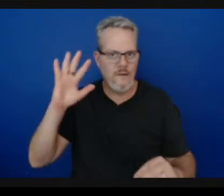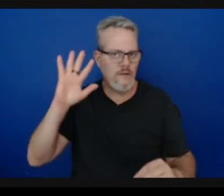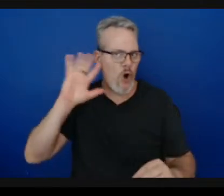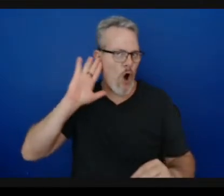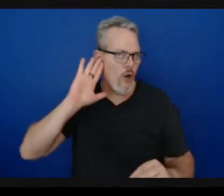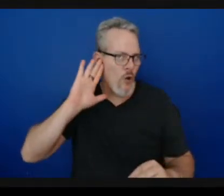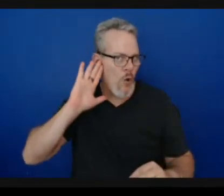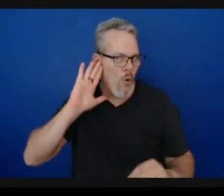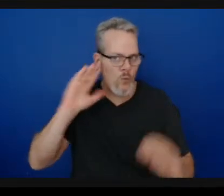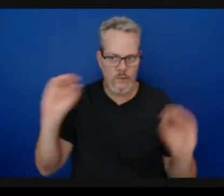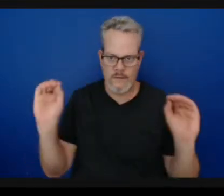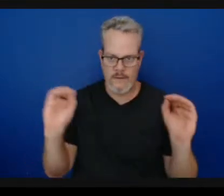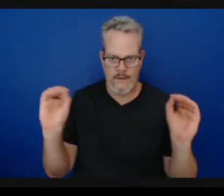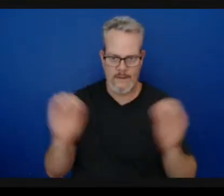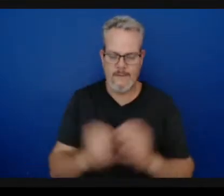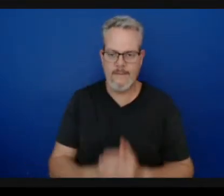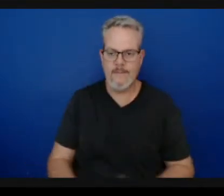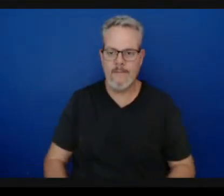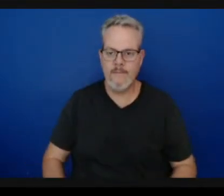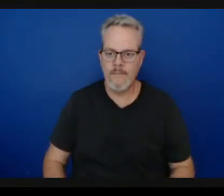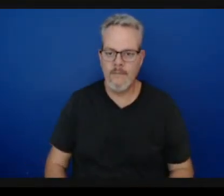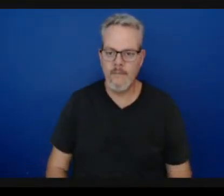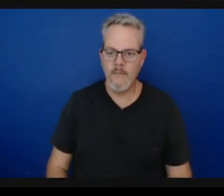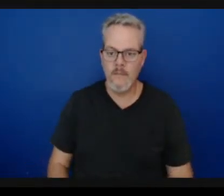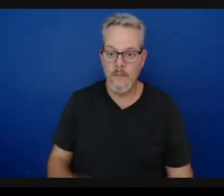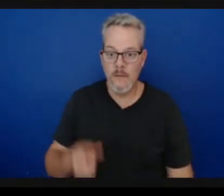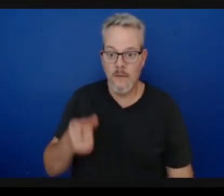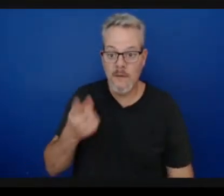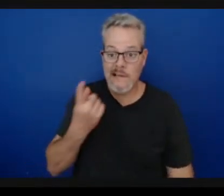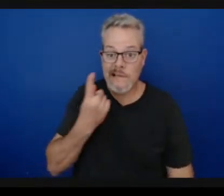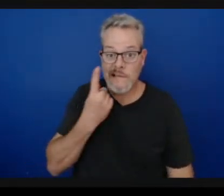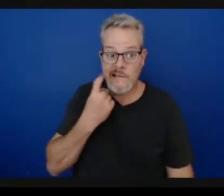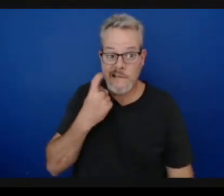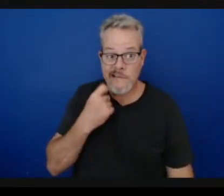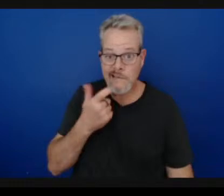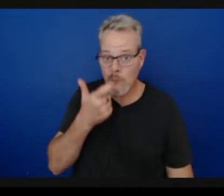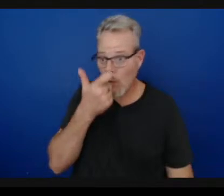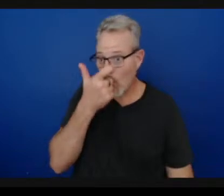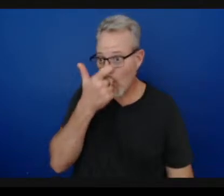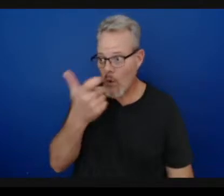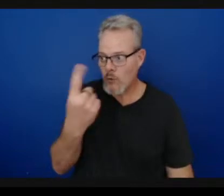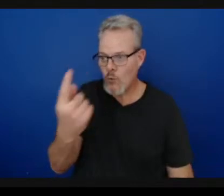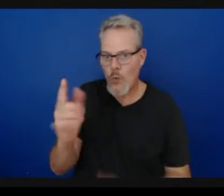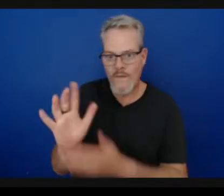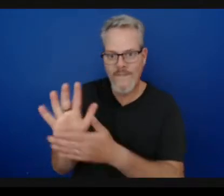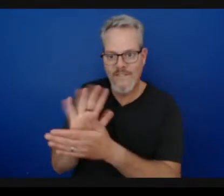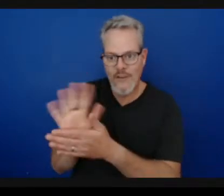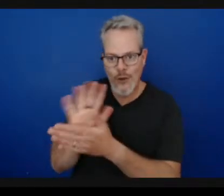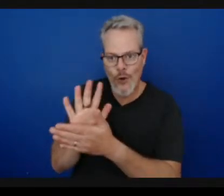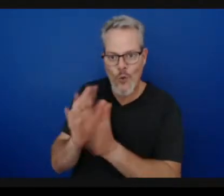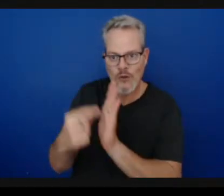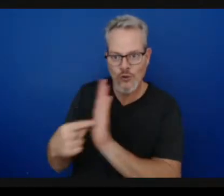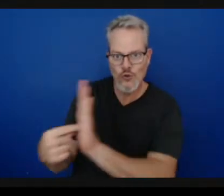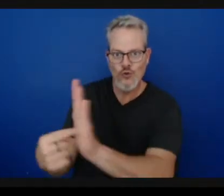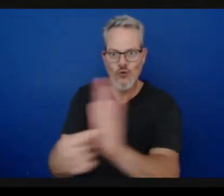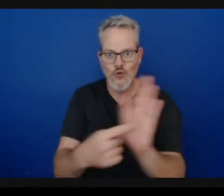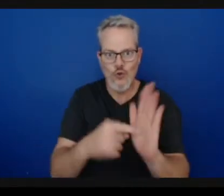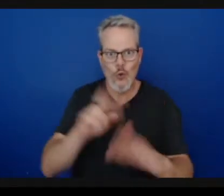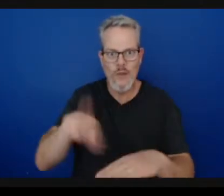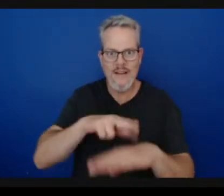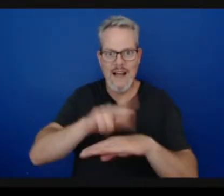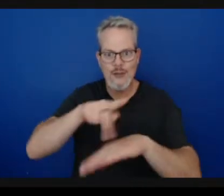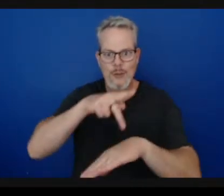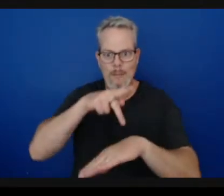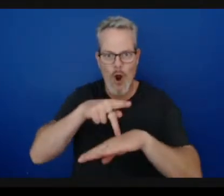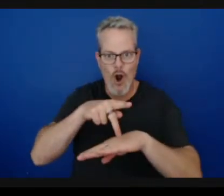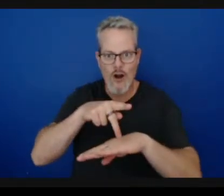clips of what's happening there, right? So the video we just saw was something that was more to be shown in a national park, where it's for someone who's not really